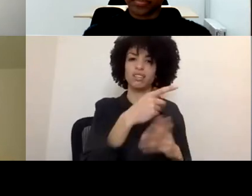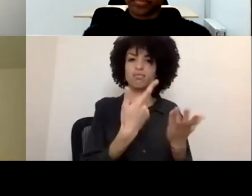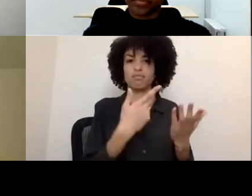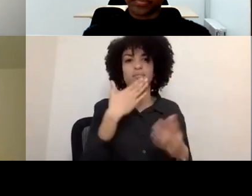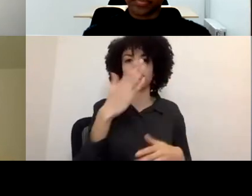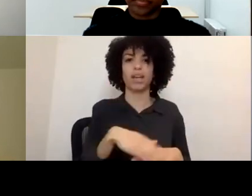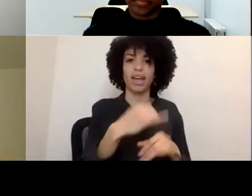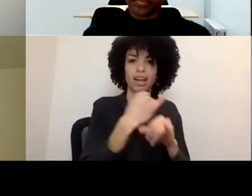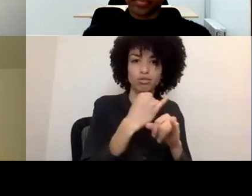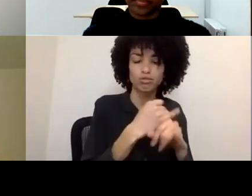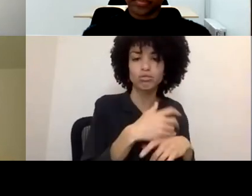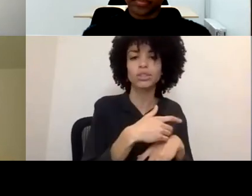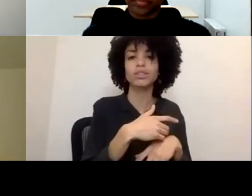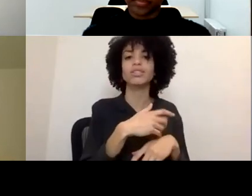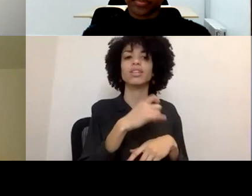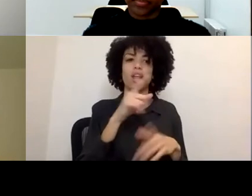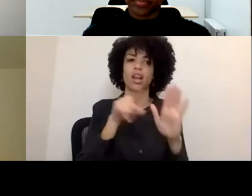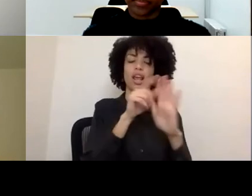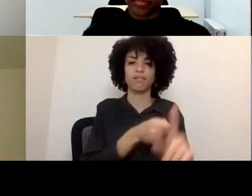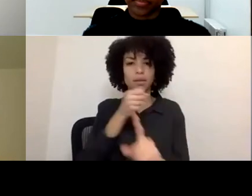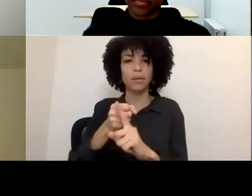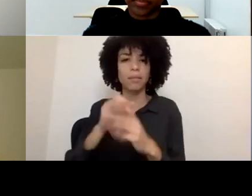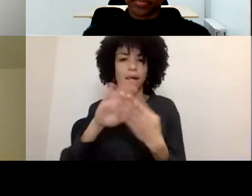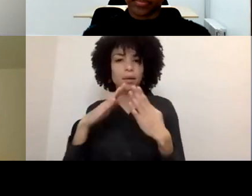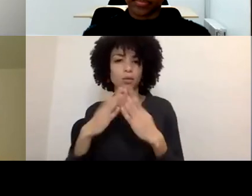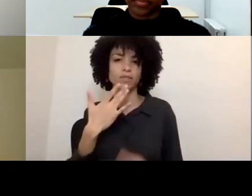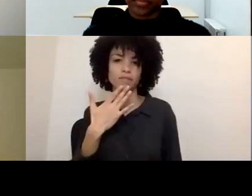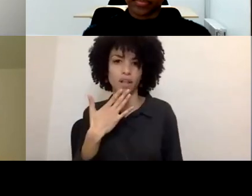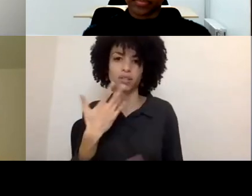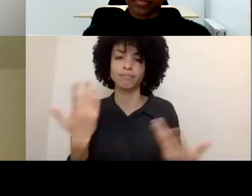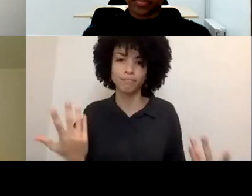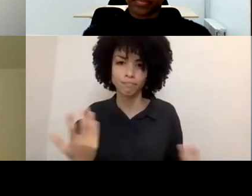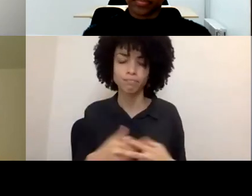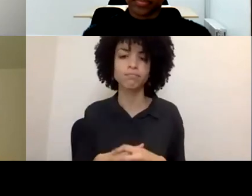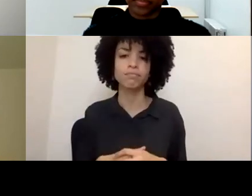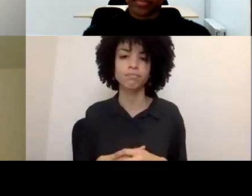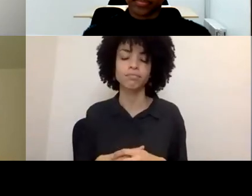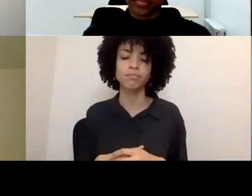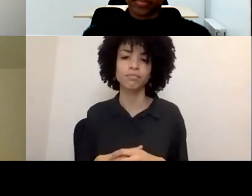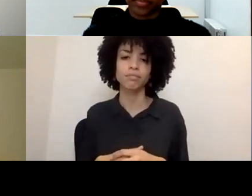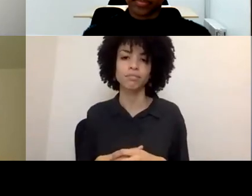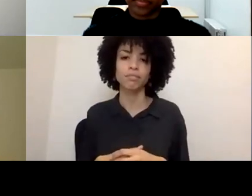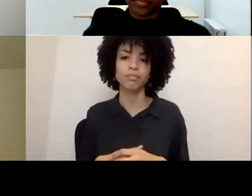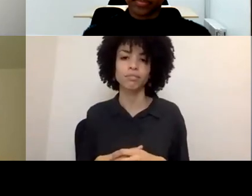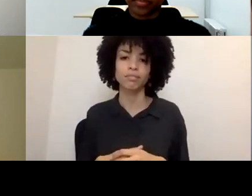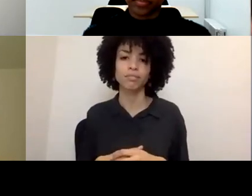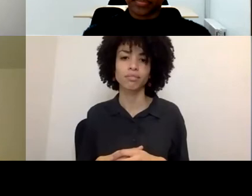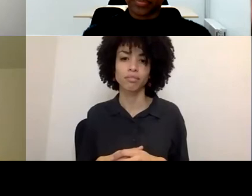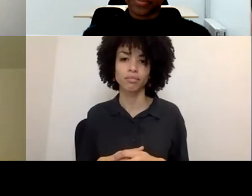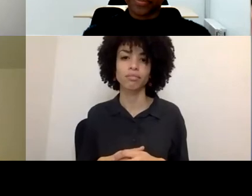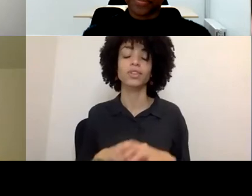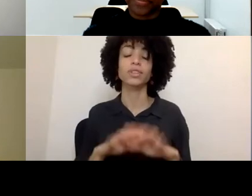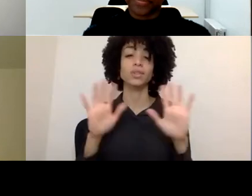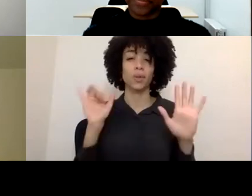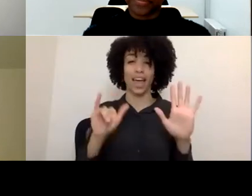that continue to negatively impact communities of color and maintain status quo power relations. So that's philanthropy